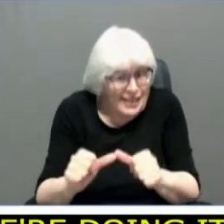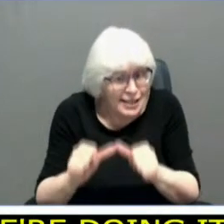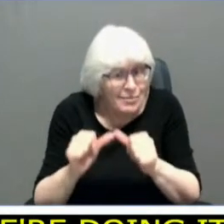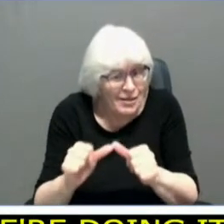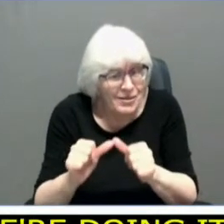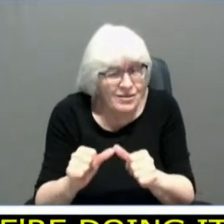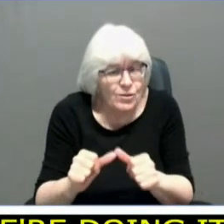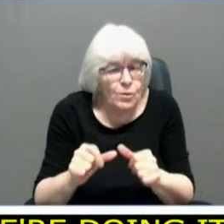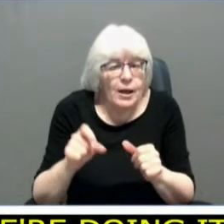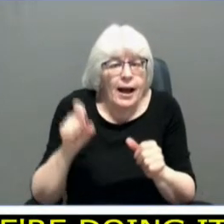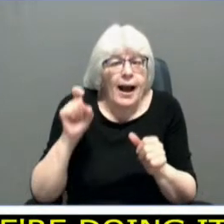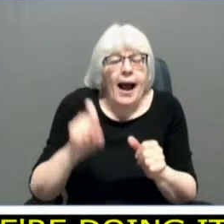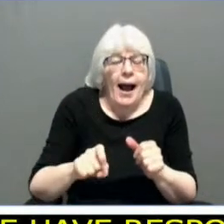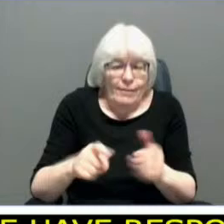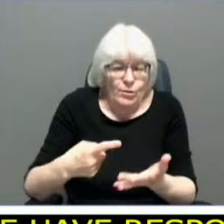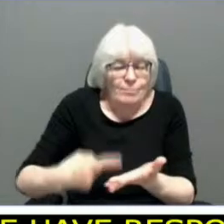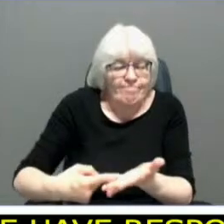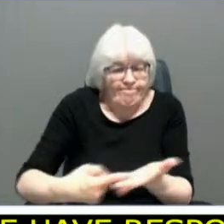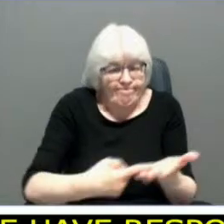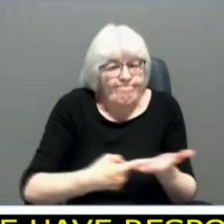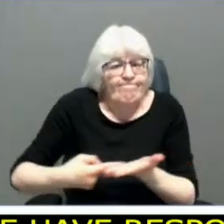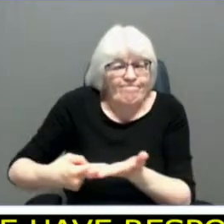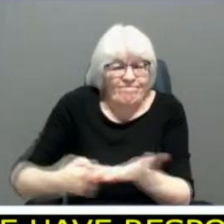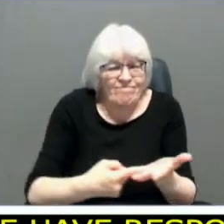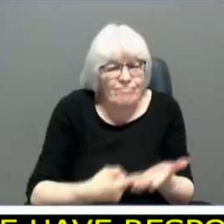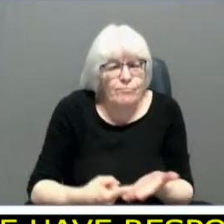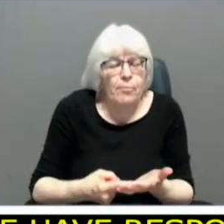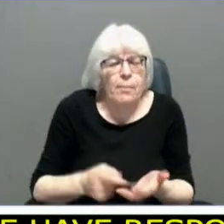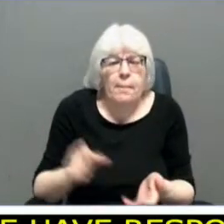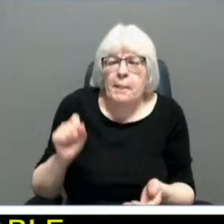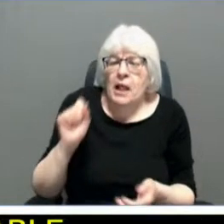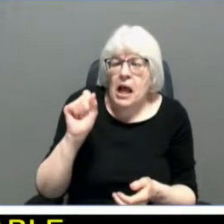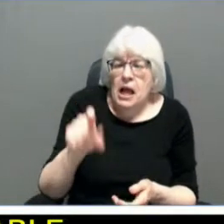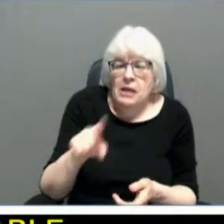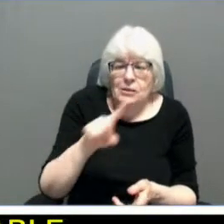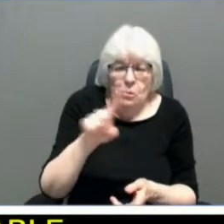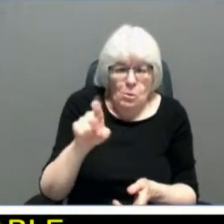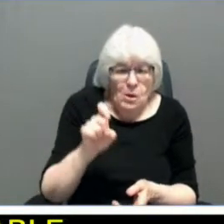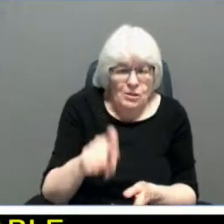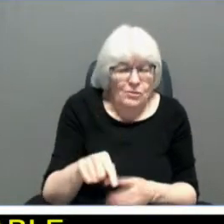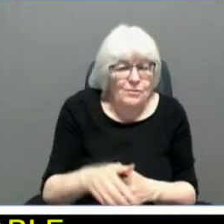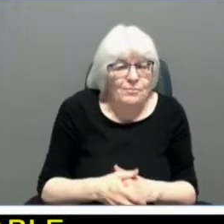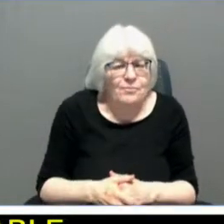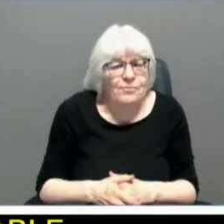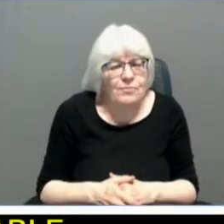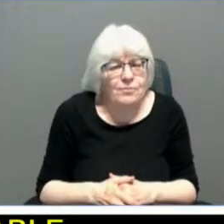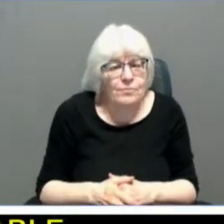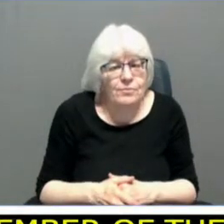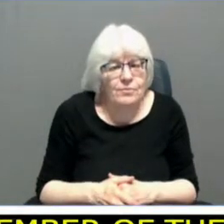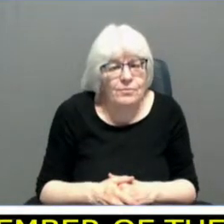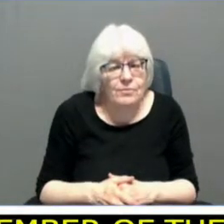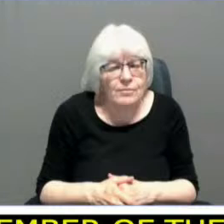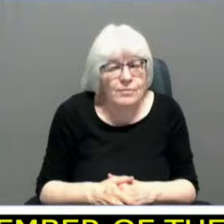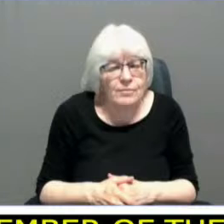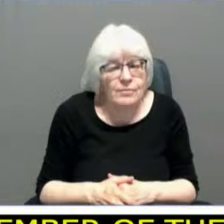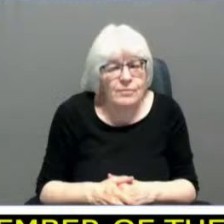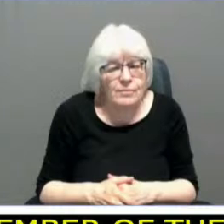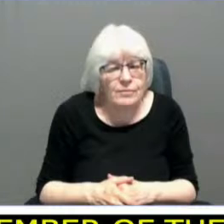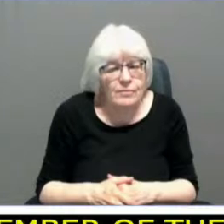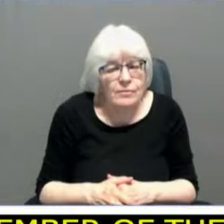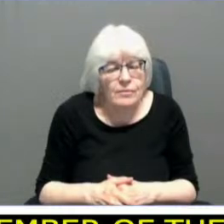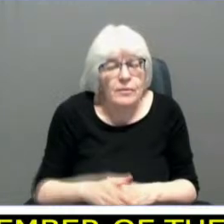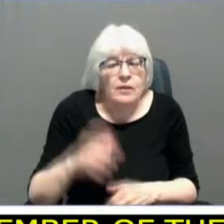your conversations, gentlemen, where was the Atlantic Loop in the conversation? What's the fate of it? Is it on time? How does it play into it?